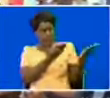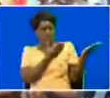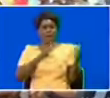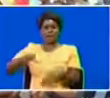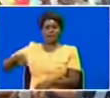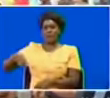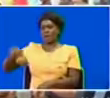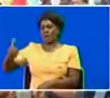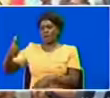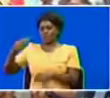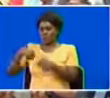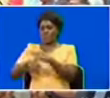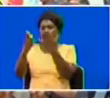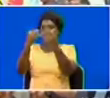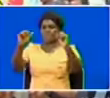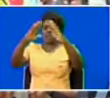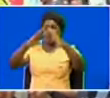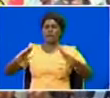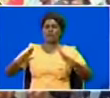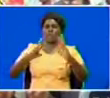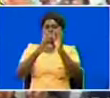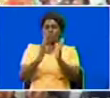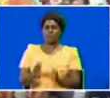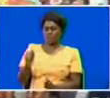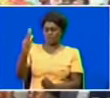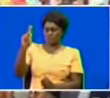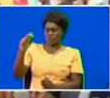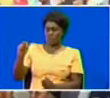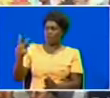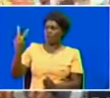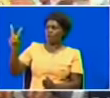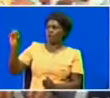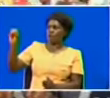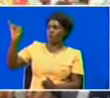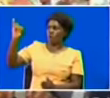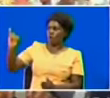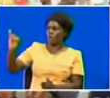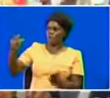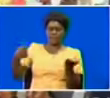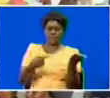race to State House. Francis Mtelaki, KTN News, Voi, Taita Taveta.